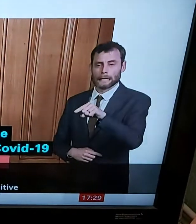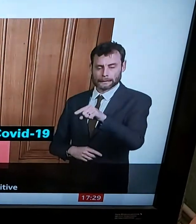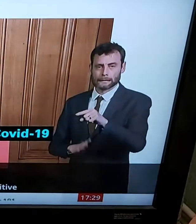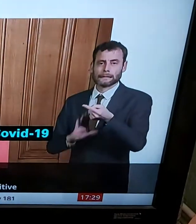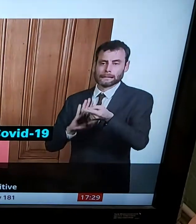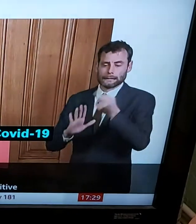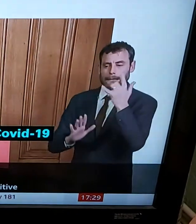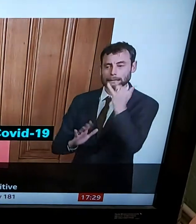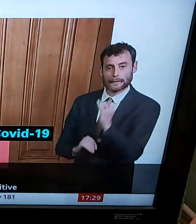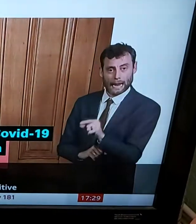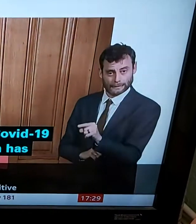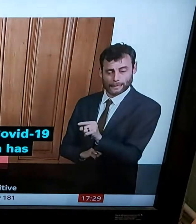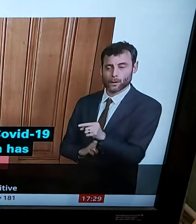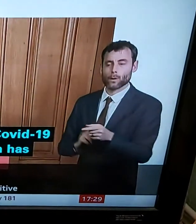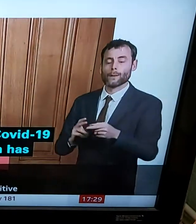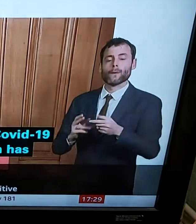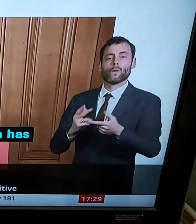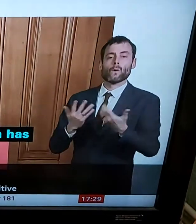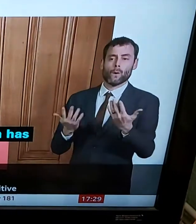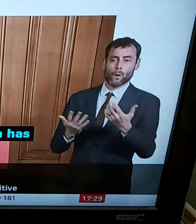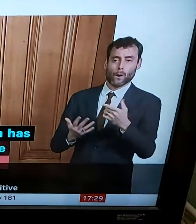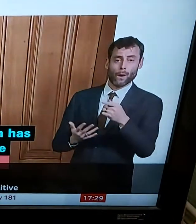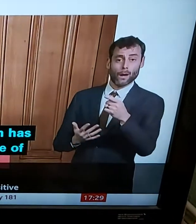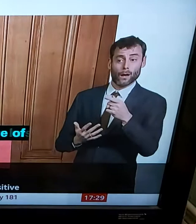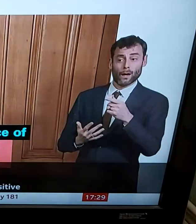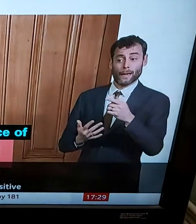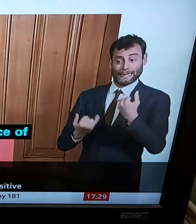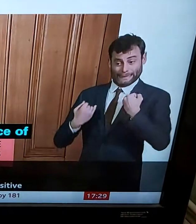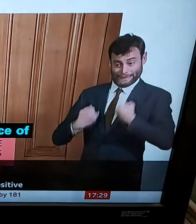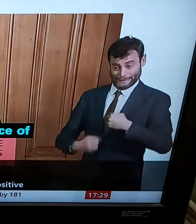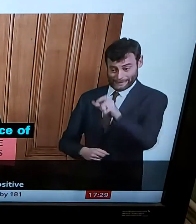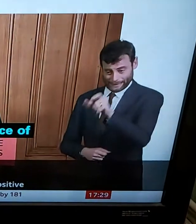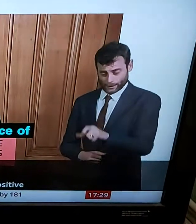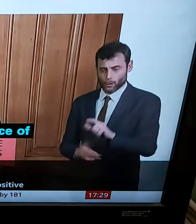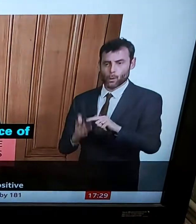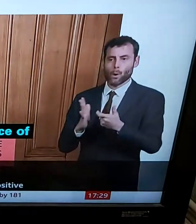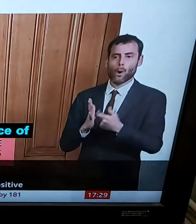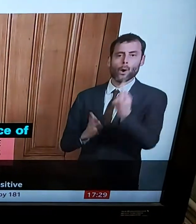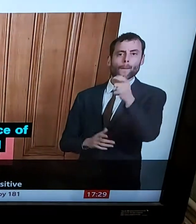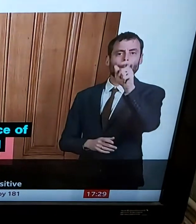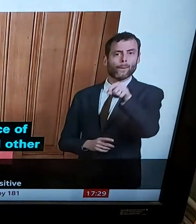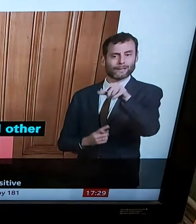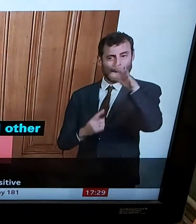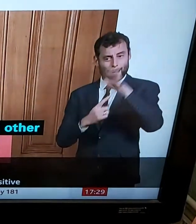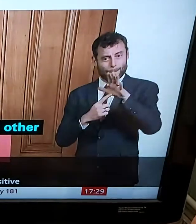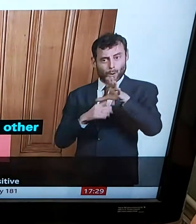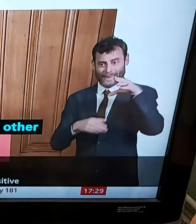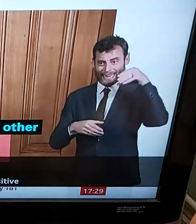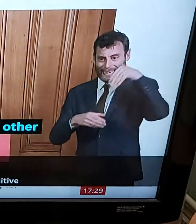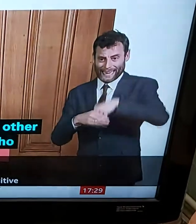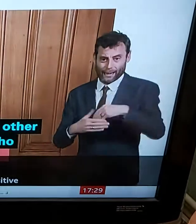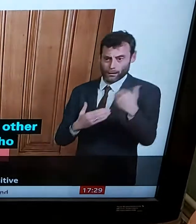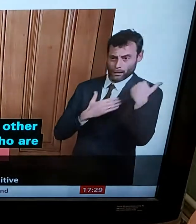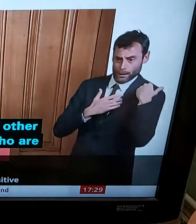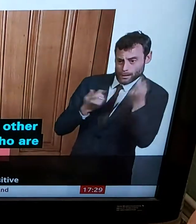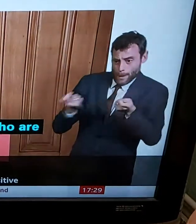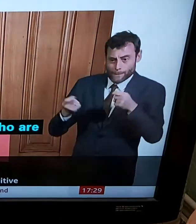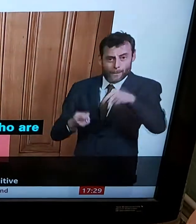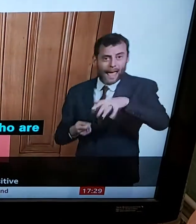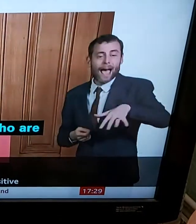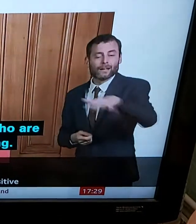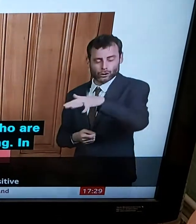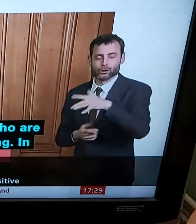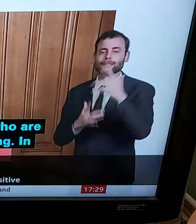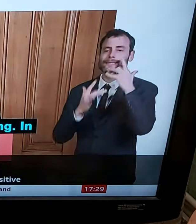the importance of testing our workforce and other first responders as well, who are keeping the response going. In